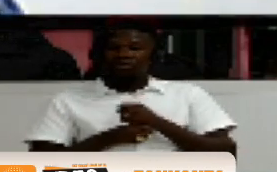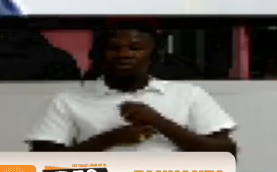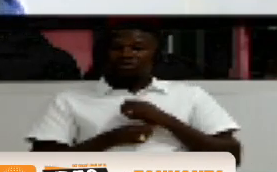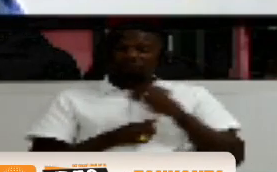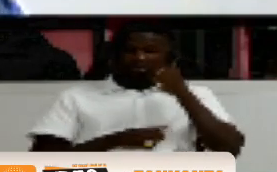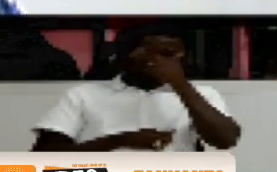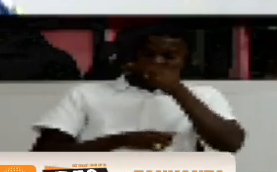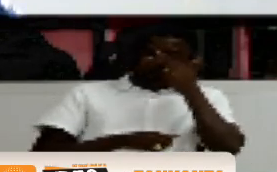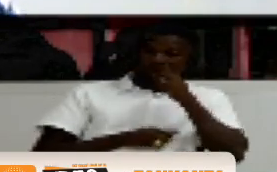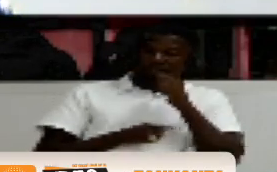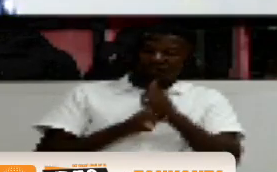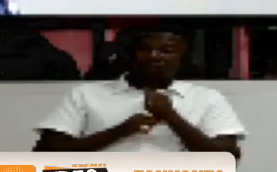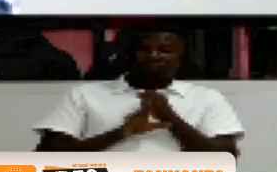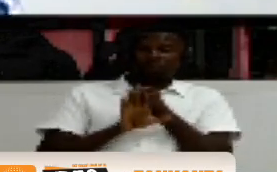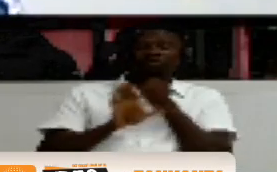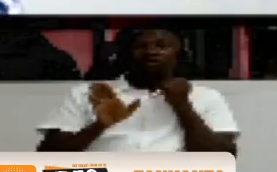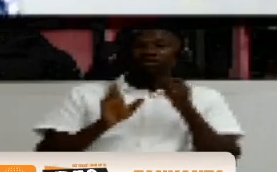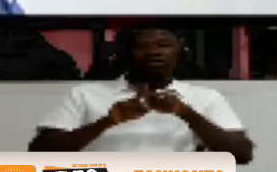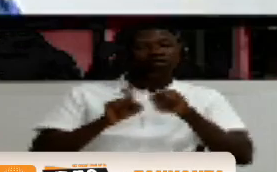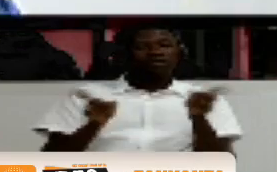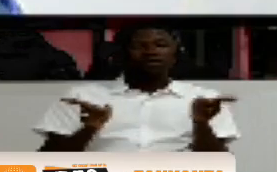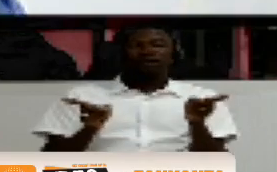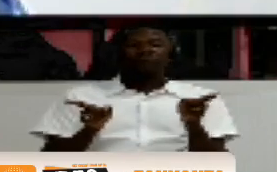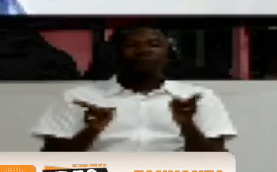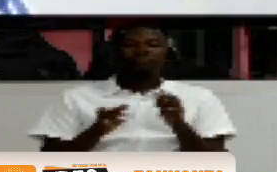of difference.